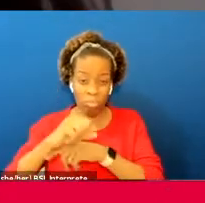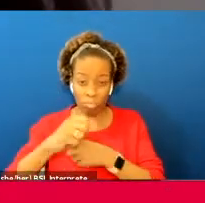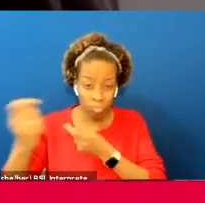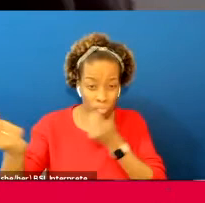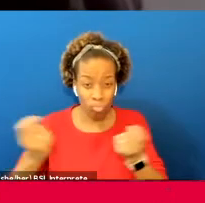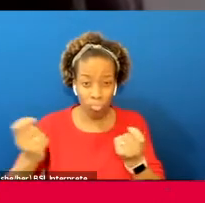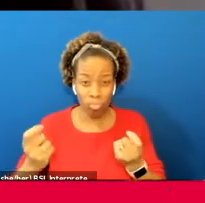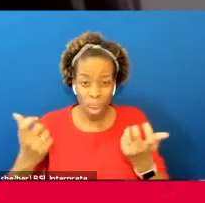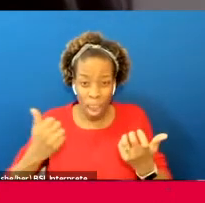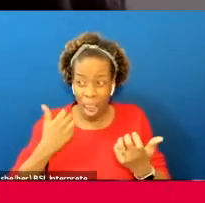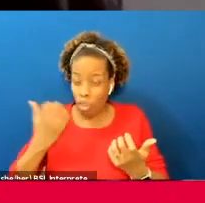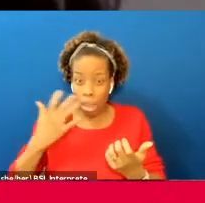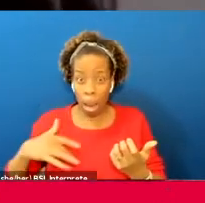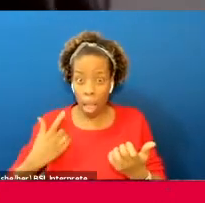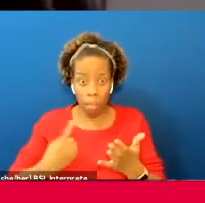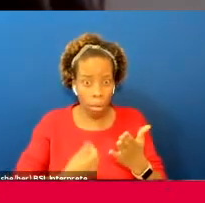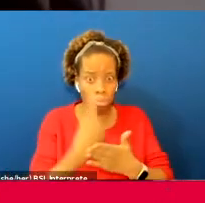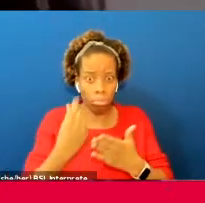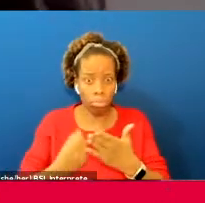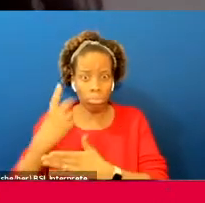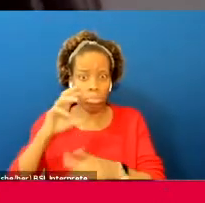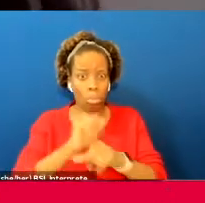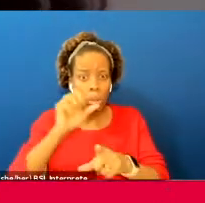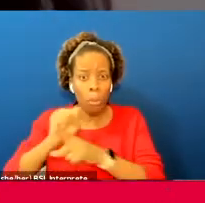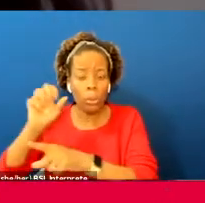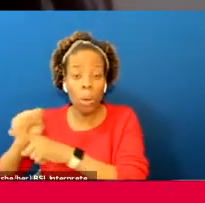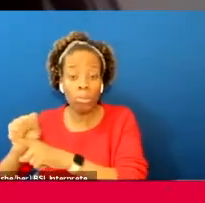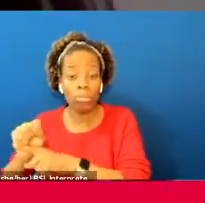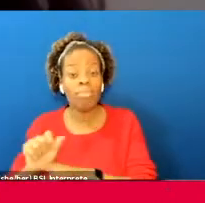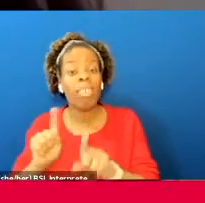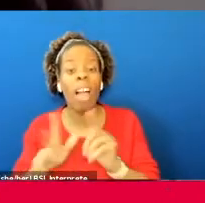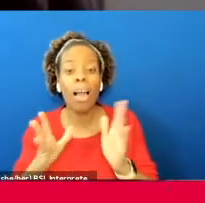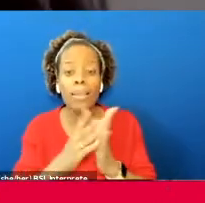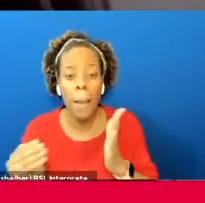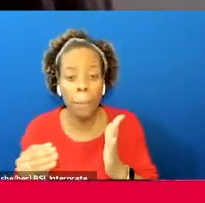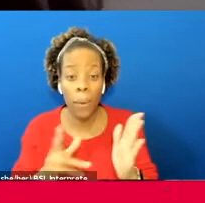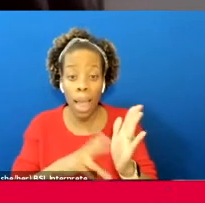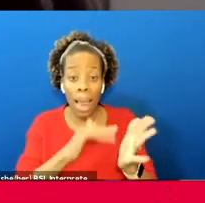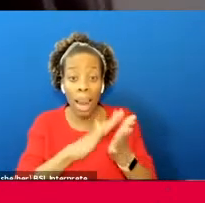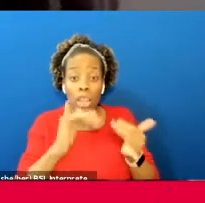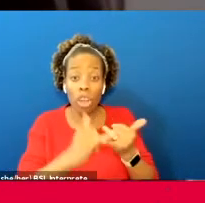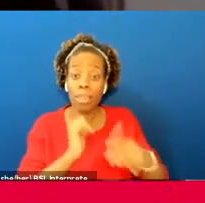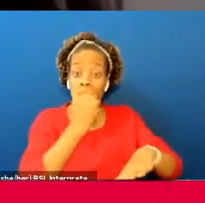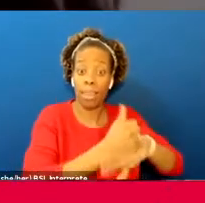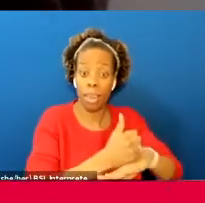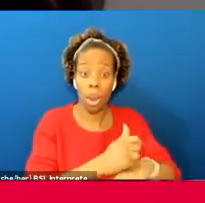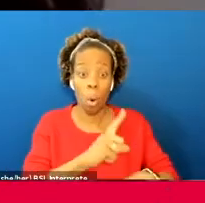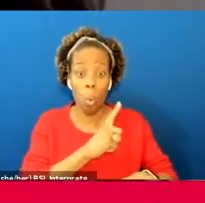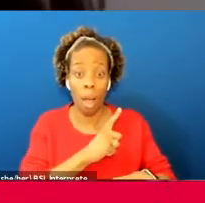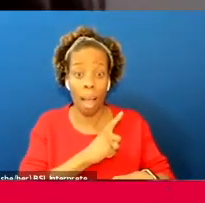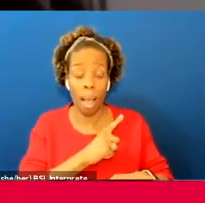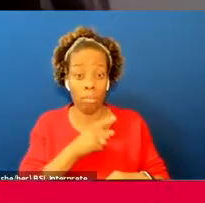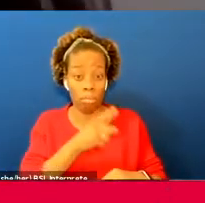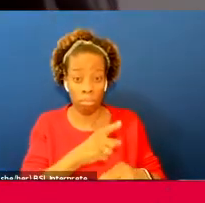lives. We see it in how our NHS was created from the pillaging of Malaya, the profits reaped